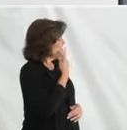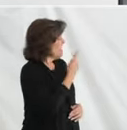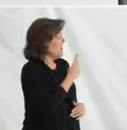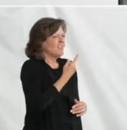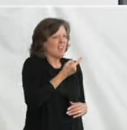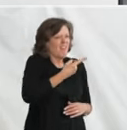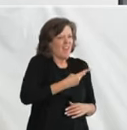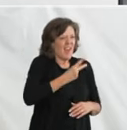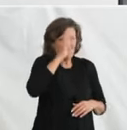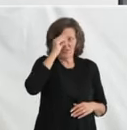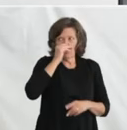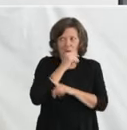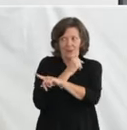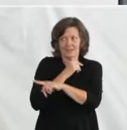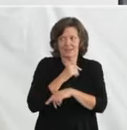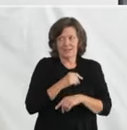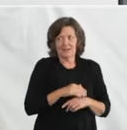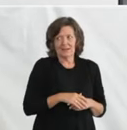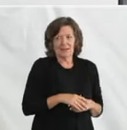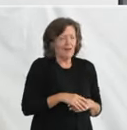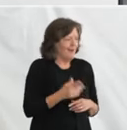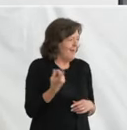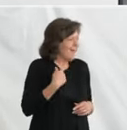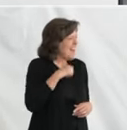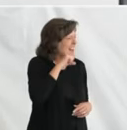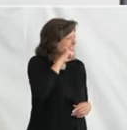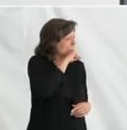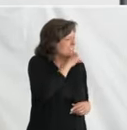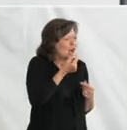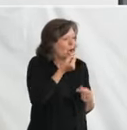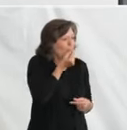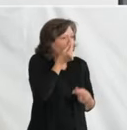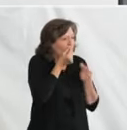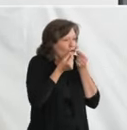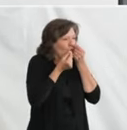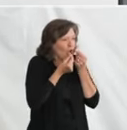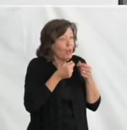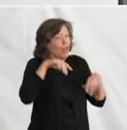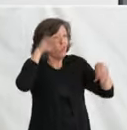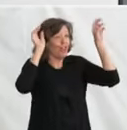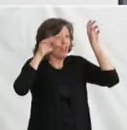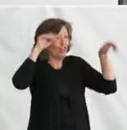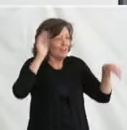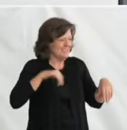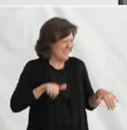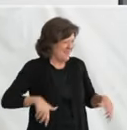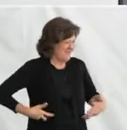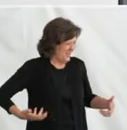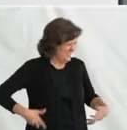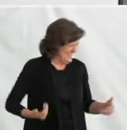baboon arms like this. They had carrots up their noses. They're like, ooh, and we were like, yeah.